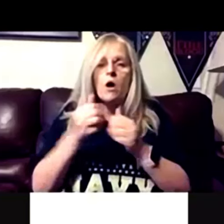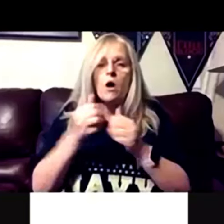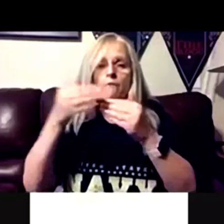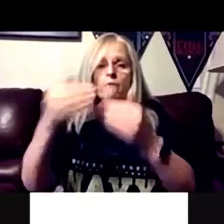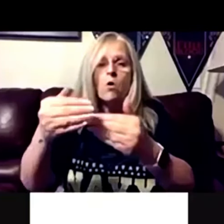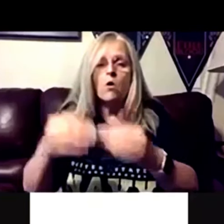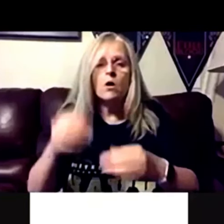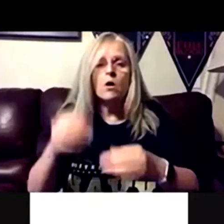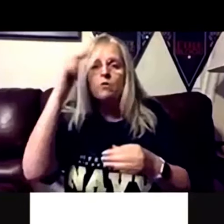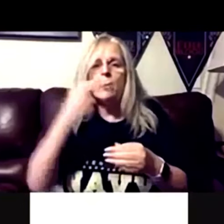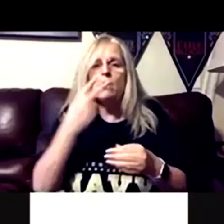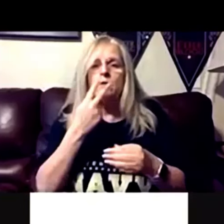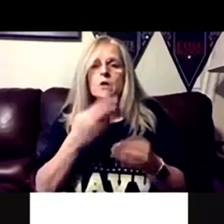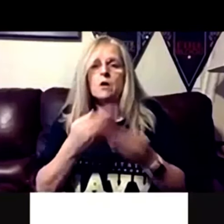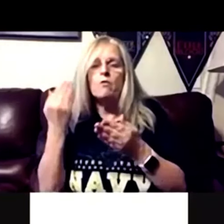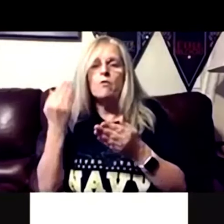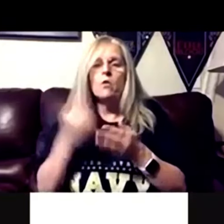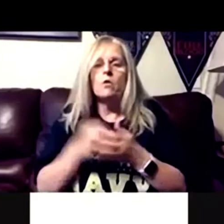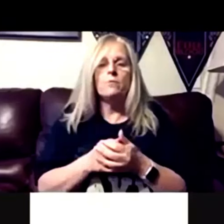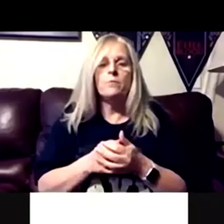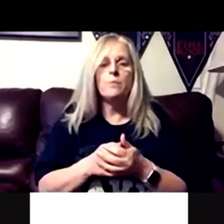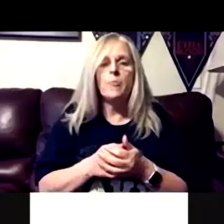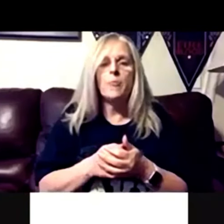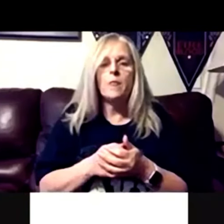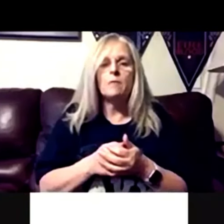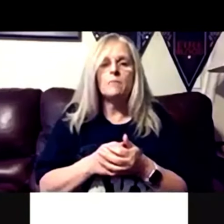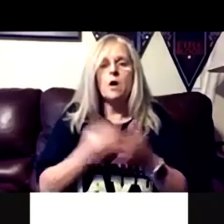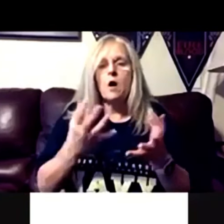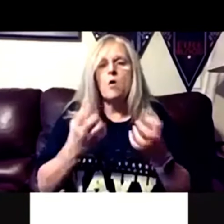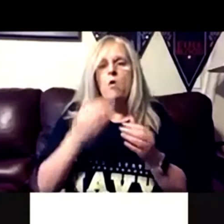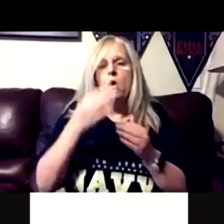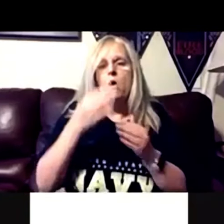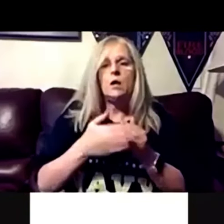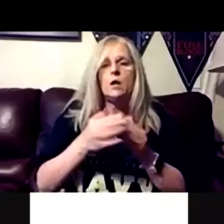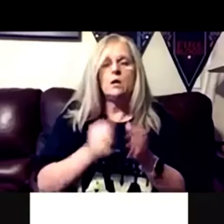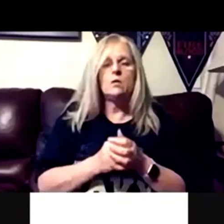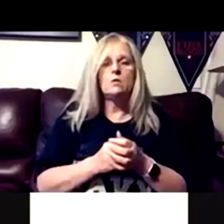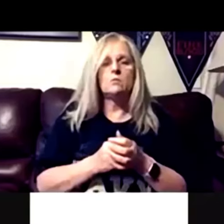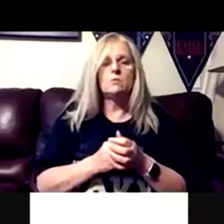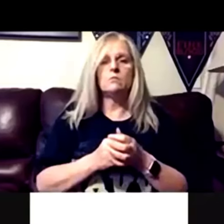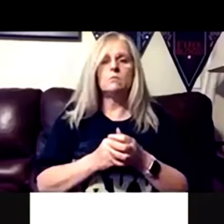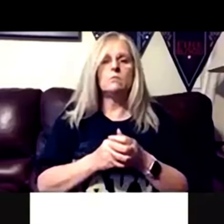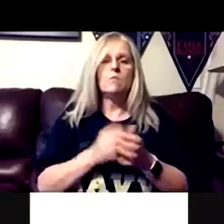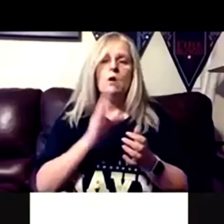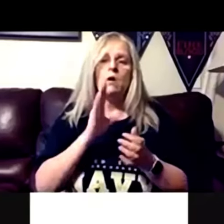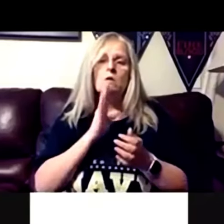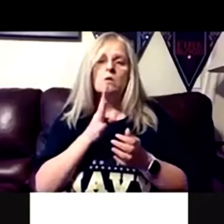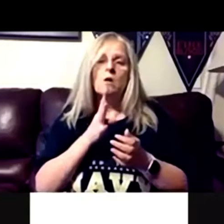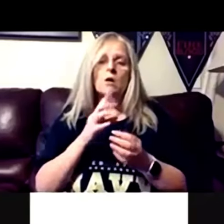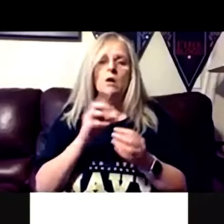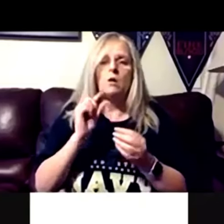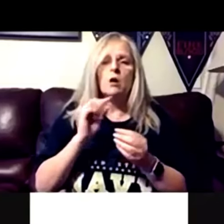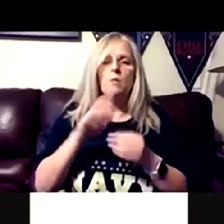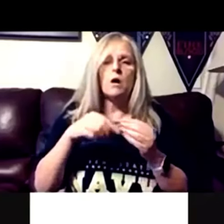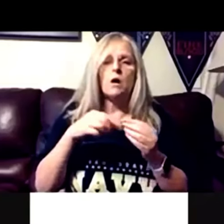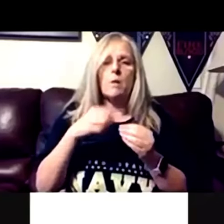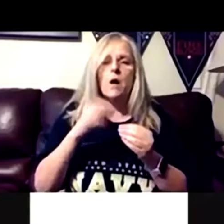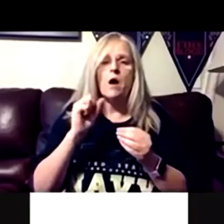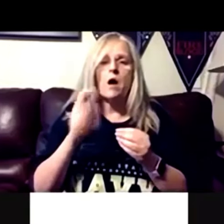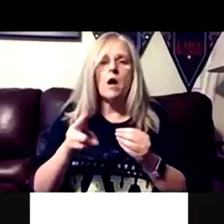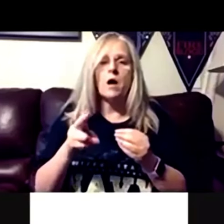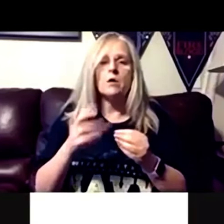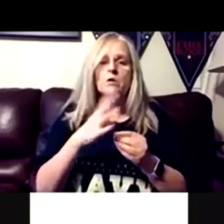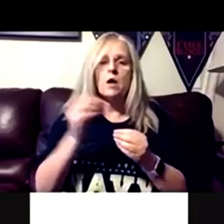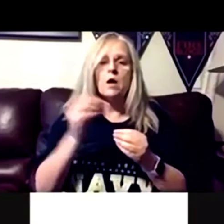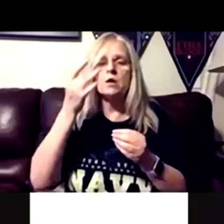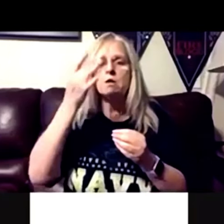before. I want to end with talking a little bit about Ash Mufareh and his genius, what